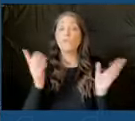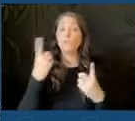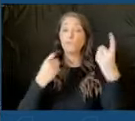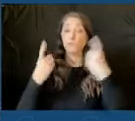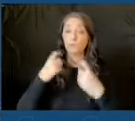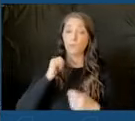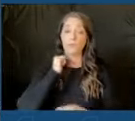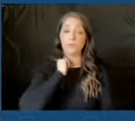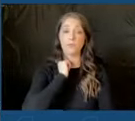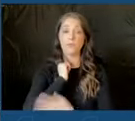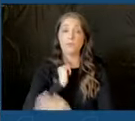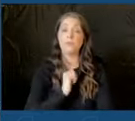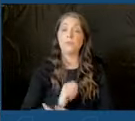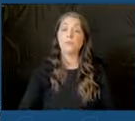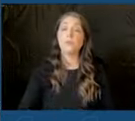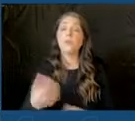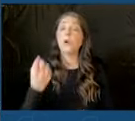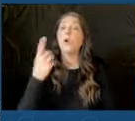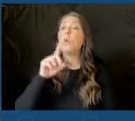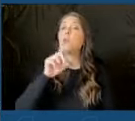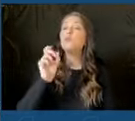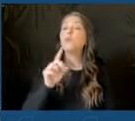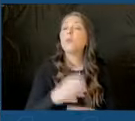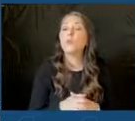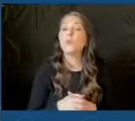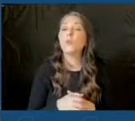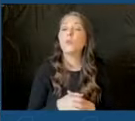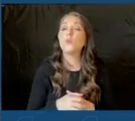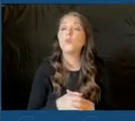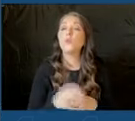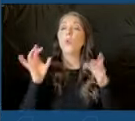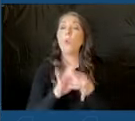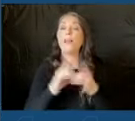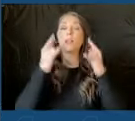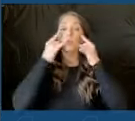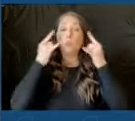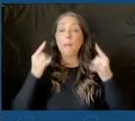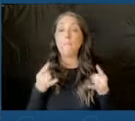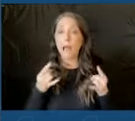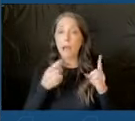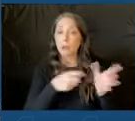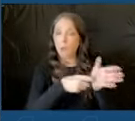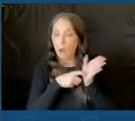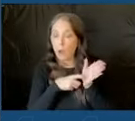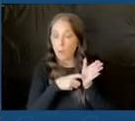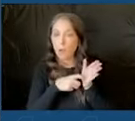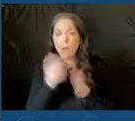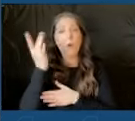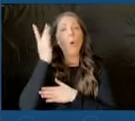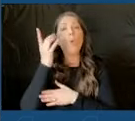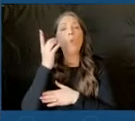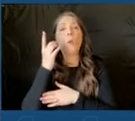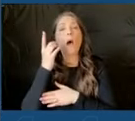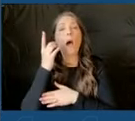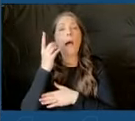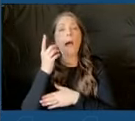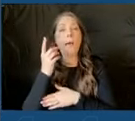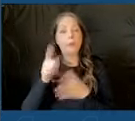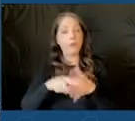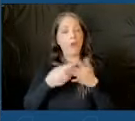one question for you and one for Dr. Bassett. On lifting the masks in transit, why make it effective immediately? There may be